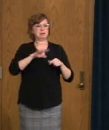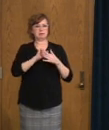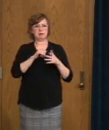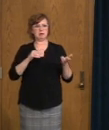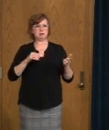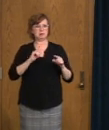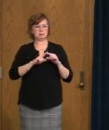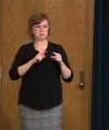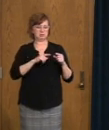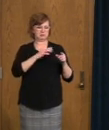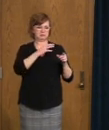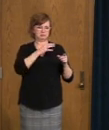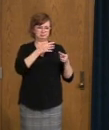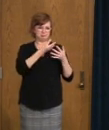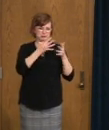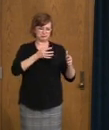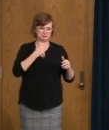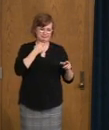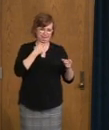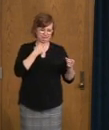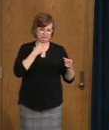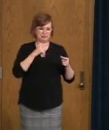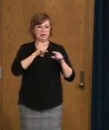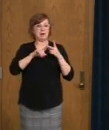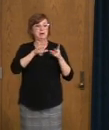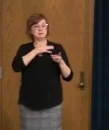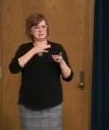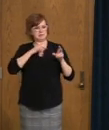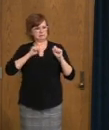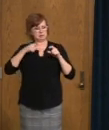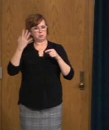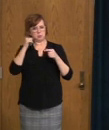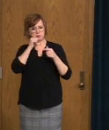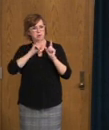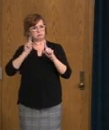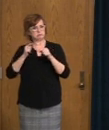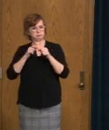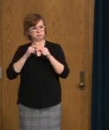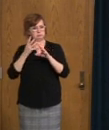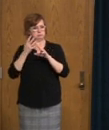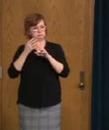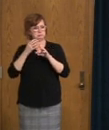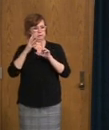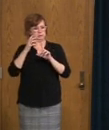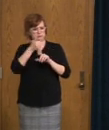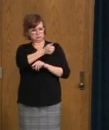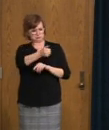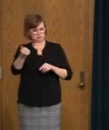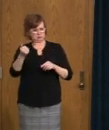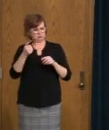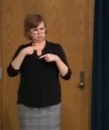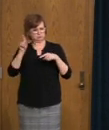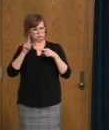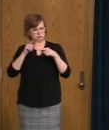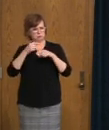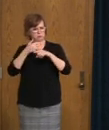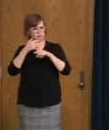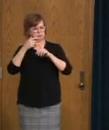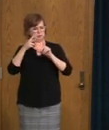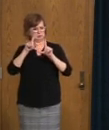for symptomatic and asymptomatic testing in this province, and we're not using that testing capacity each and every day. And